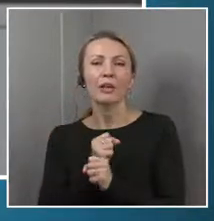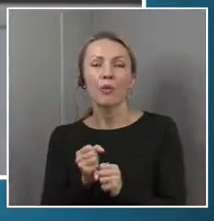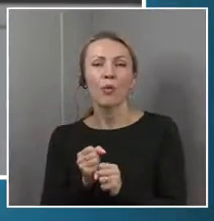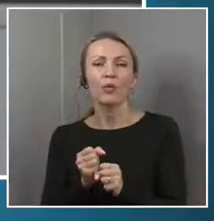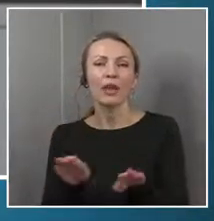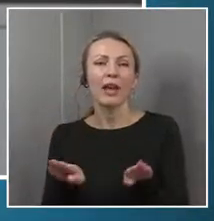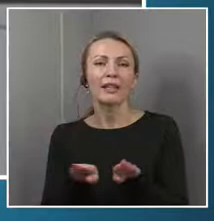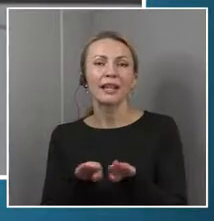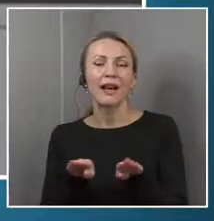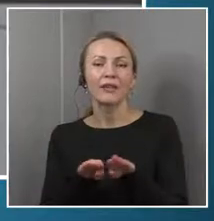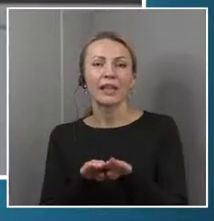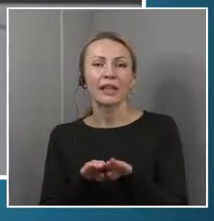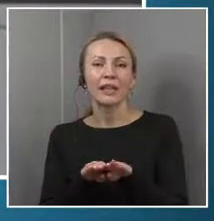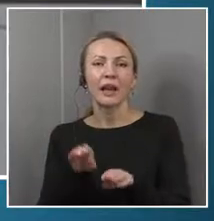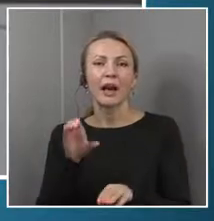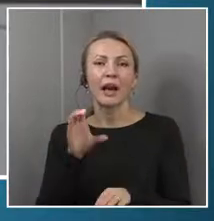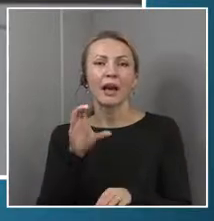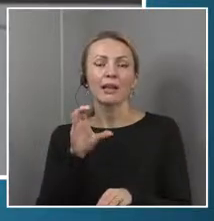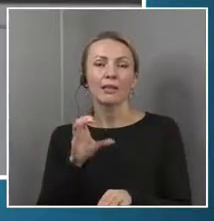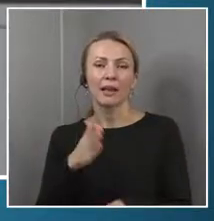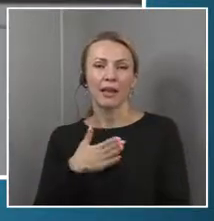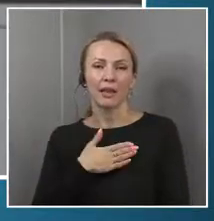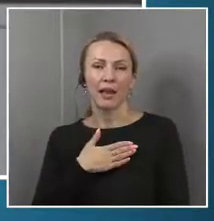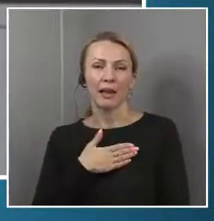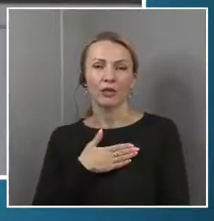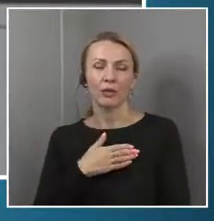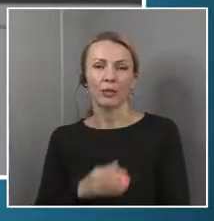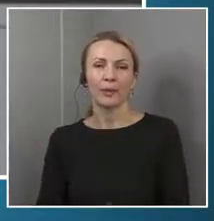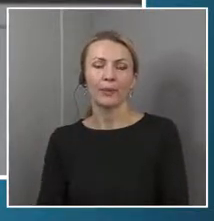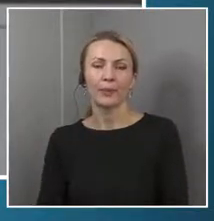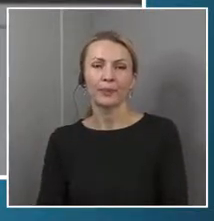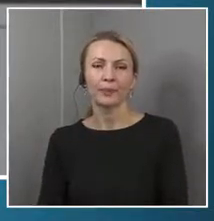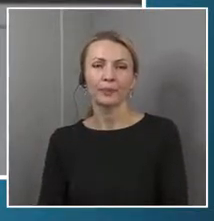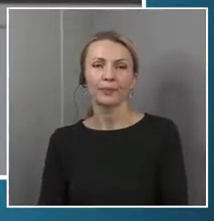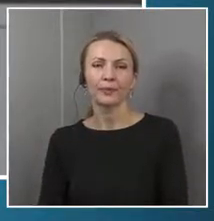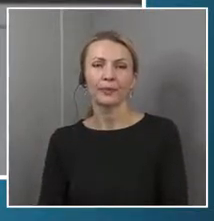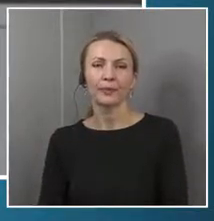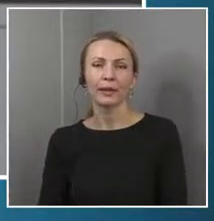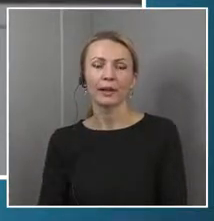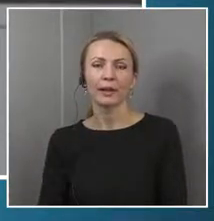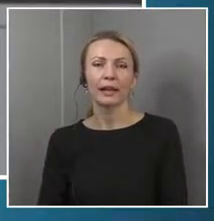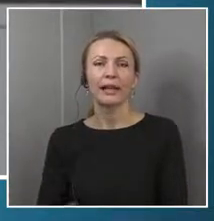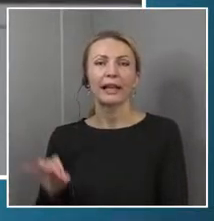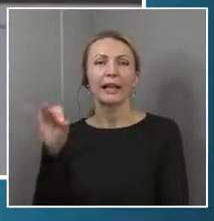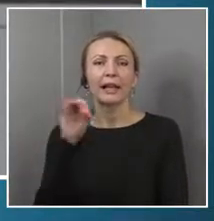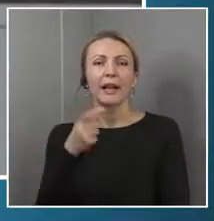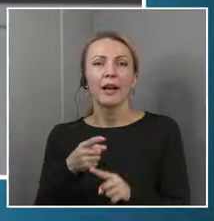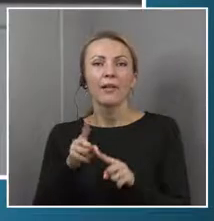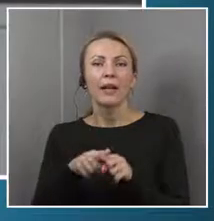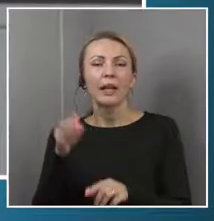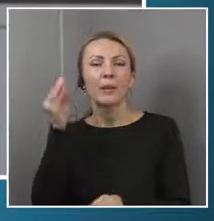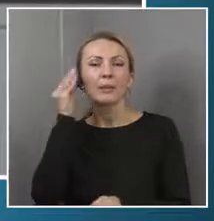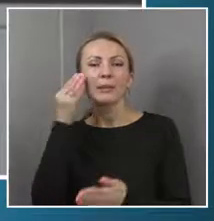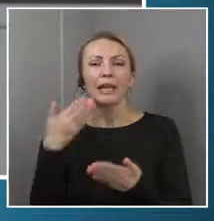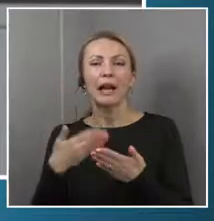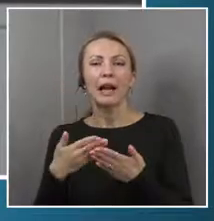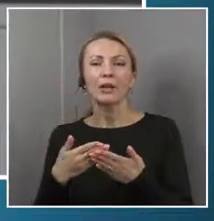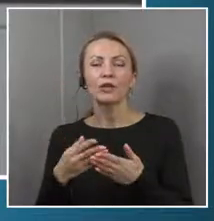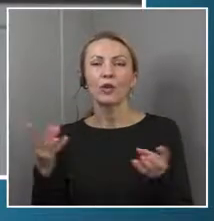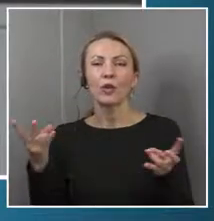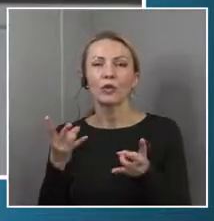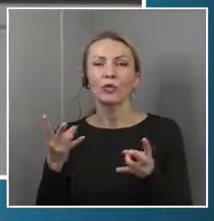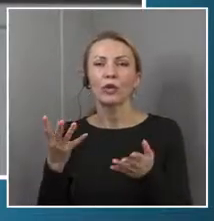and it was very severe in terms of those repressions. But the Soviet repressions were even bloodier than the